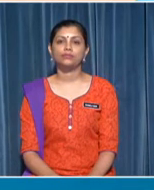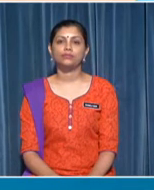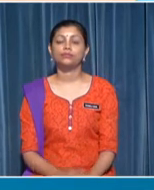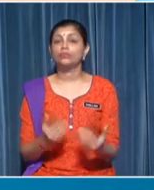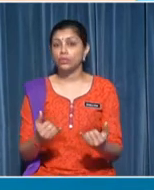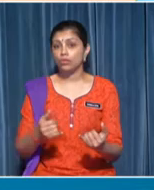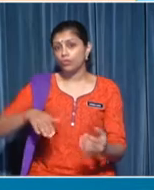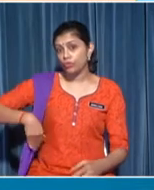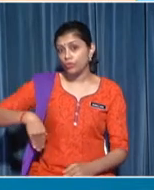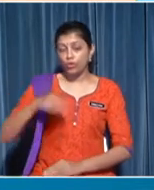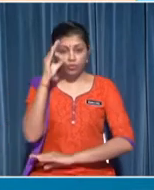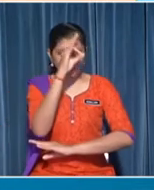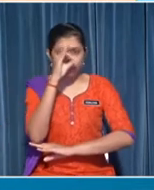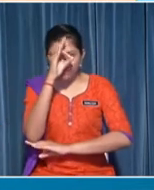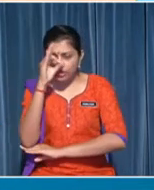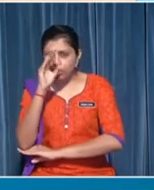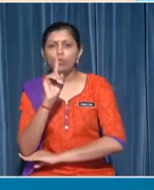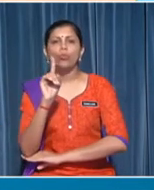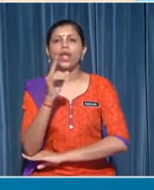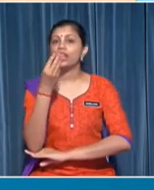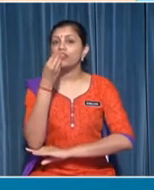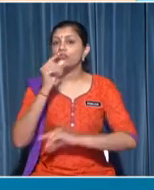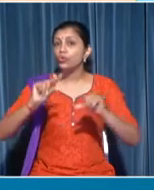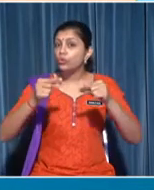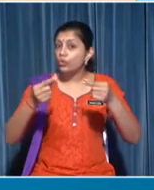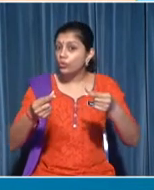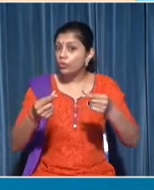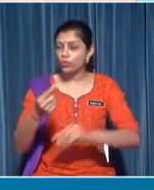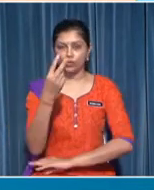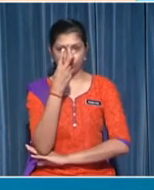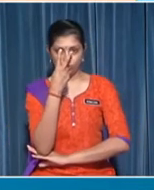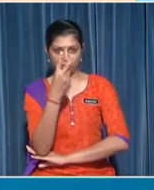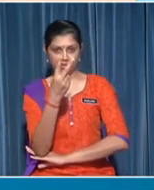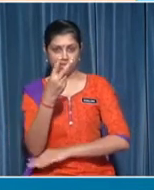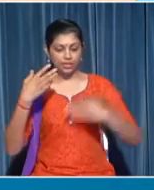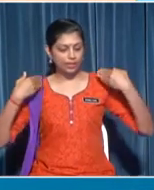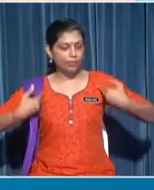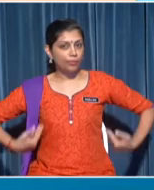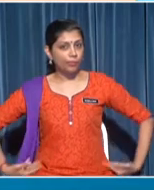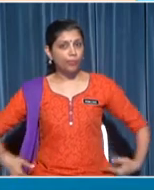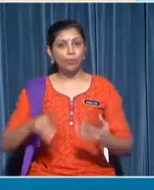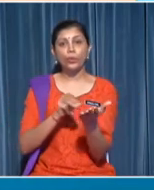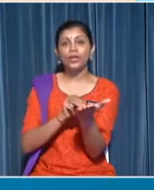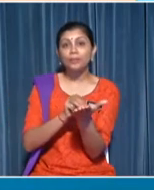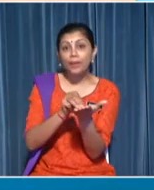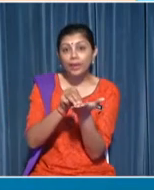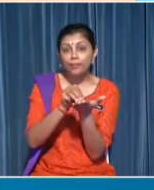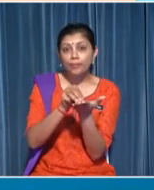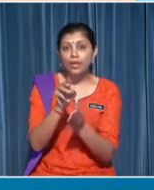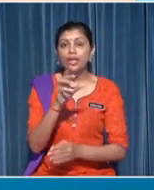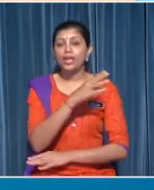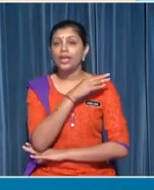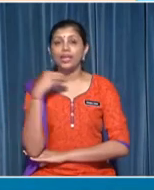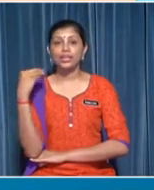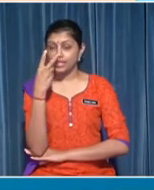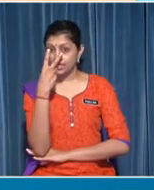find out where our food goes, let us take a look at our body map and see which path